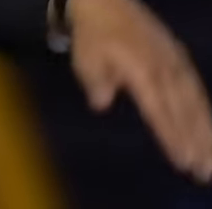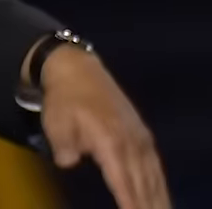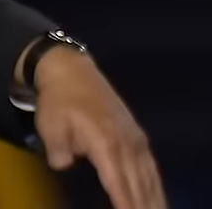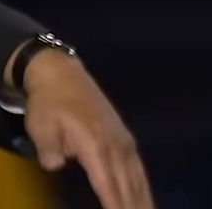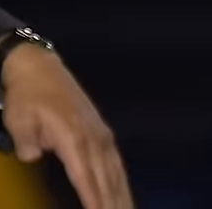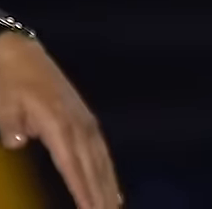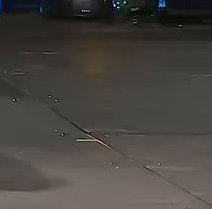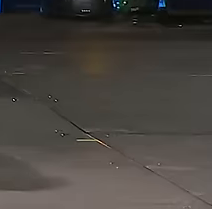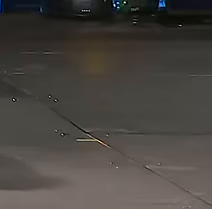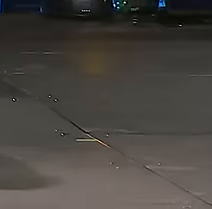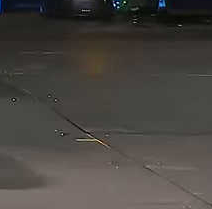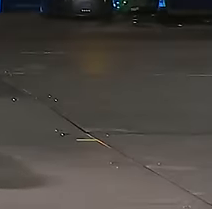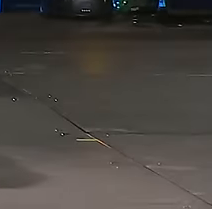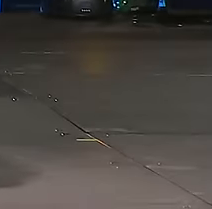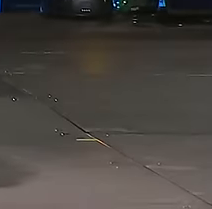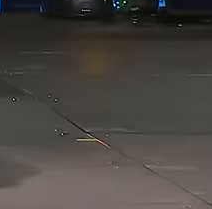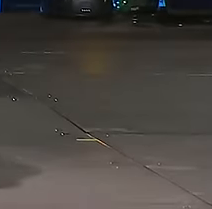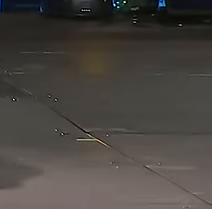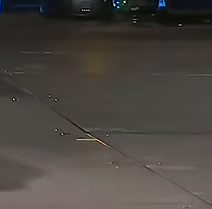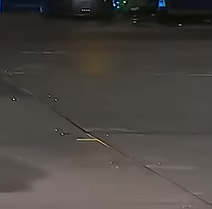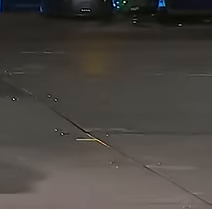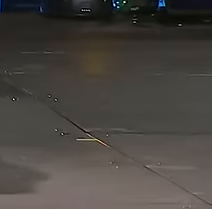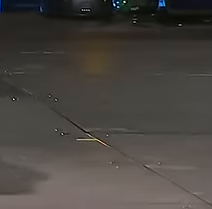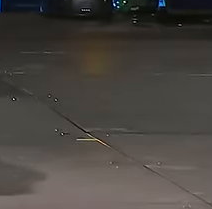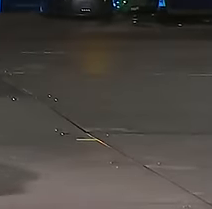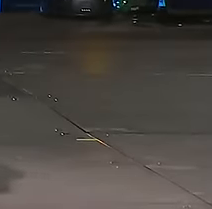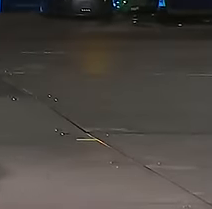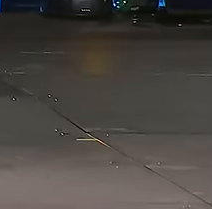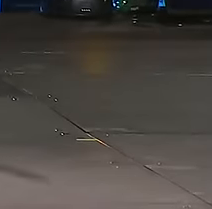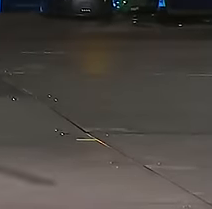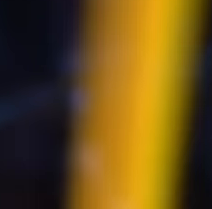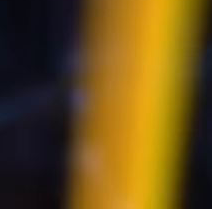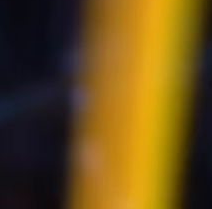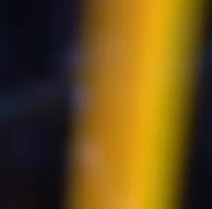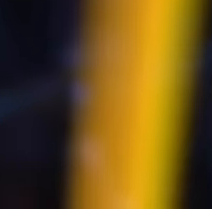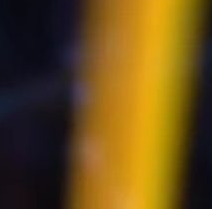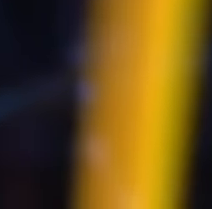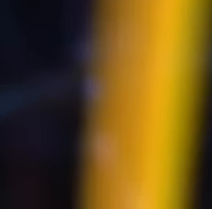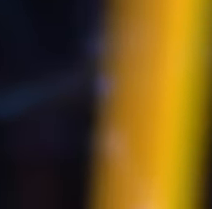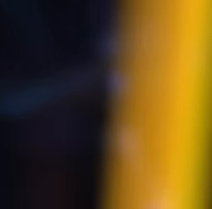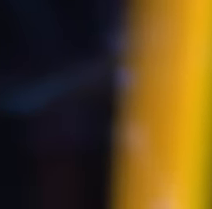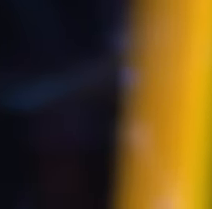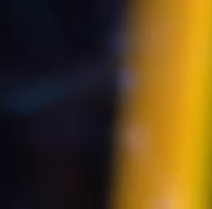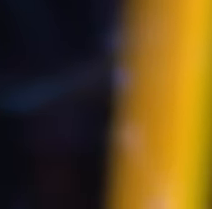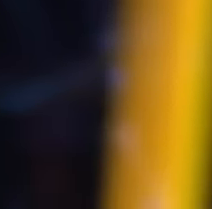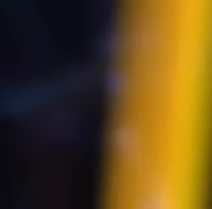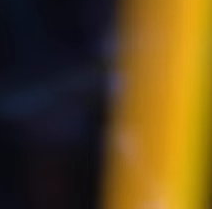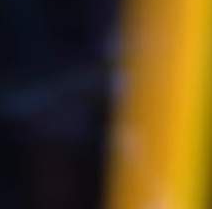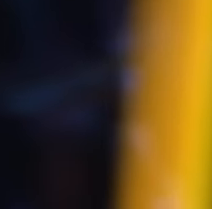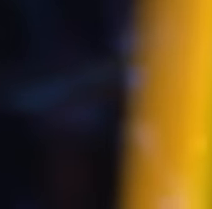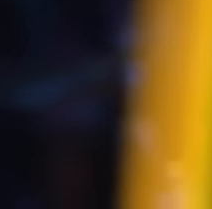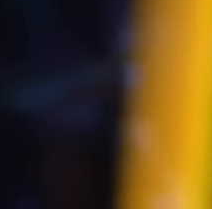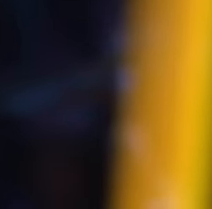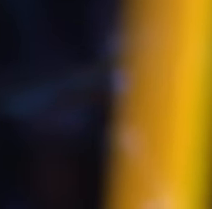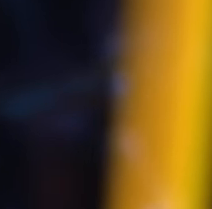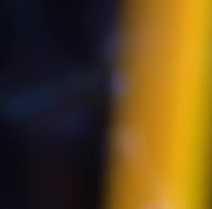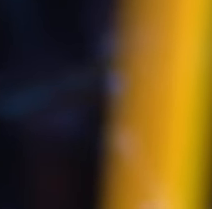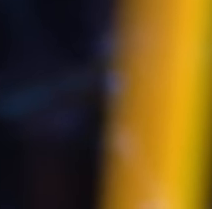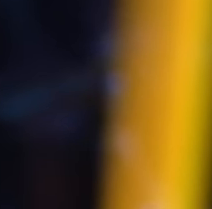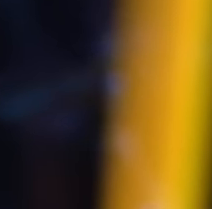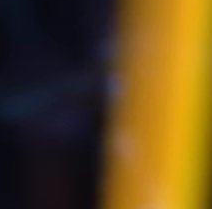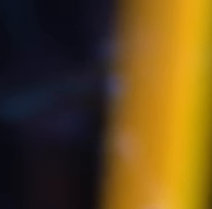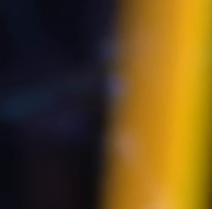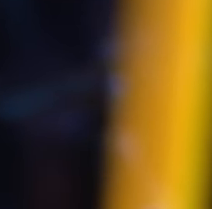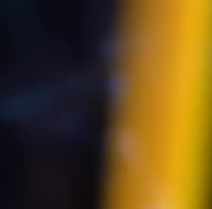lo que está pasando con los niños hoy en día? Amen. Backstage, we got some great news that over 60 of our children